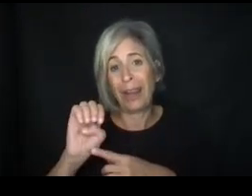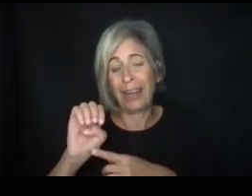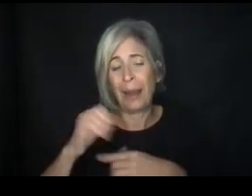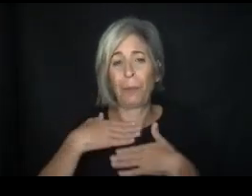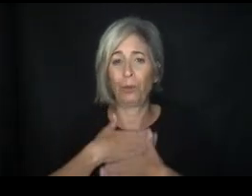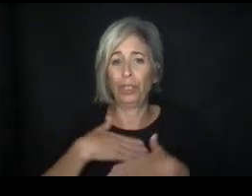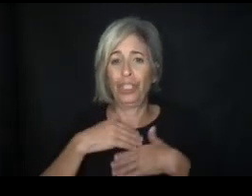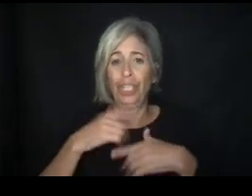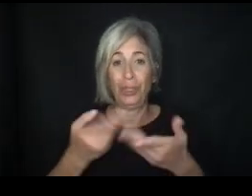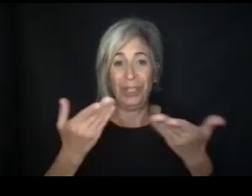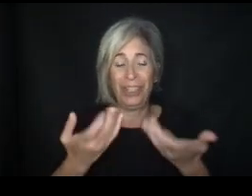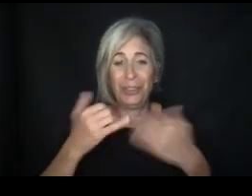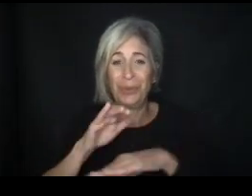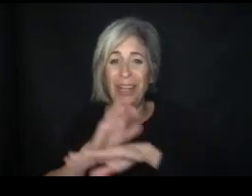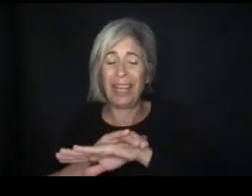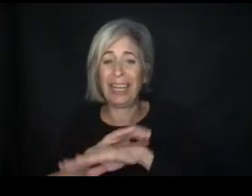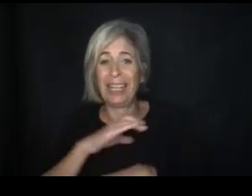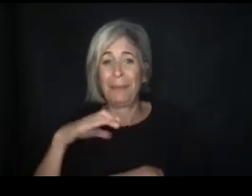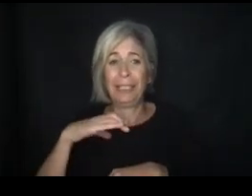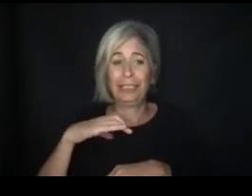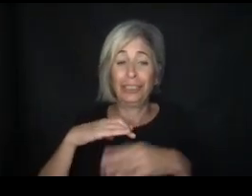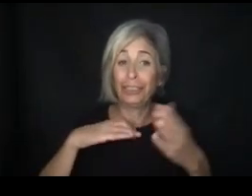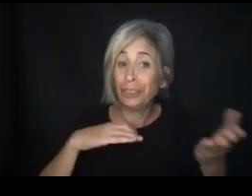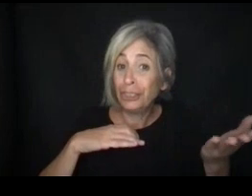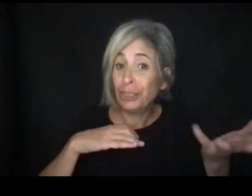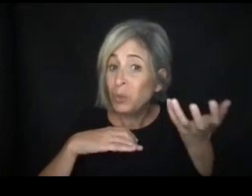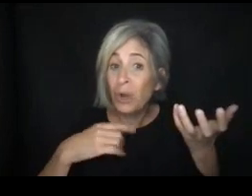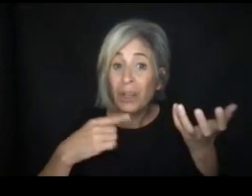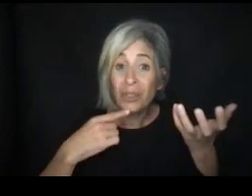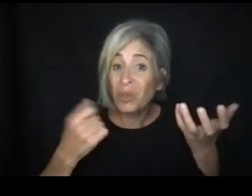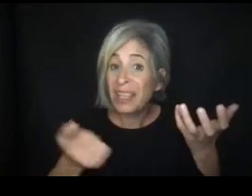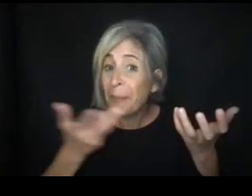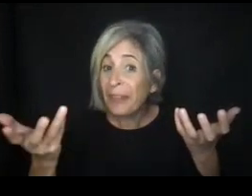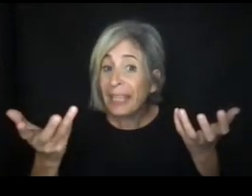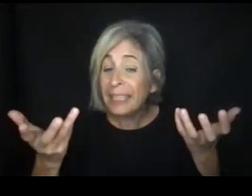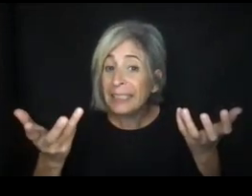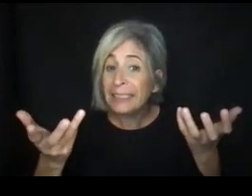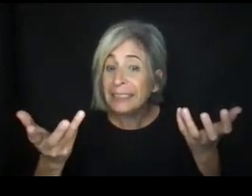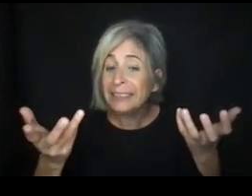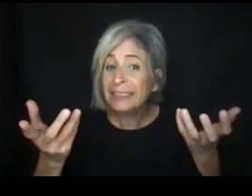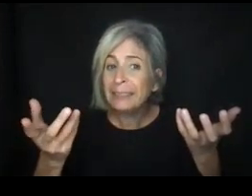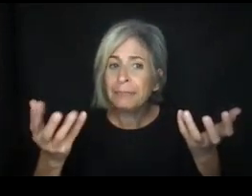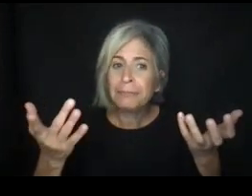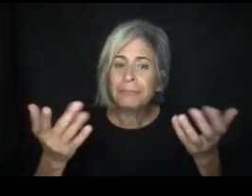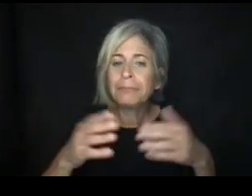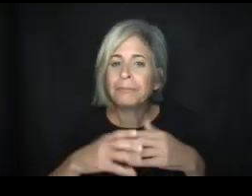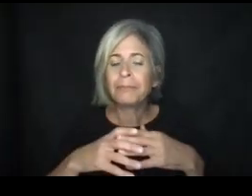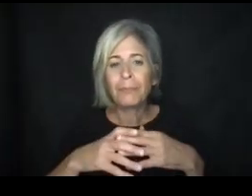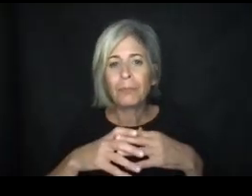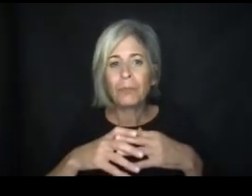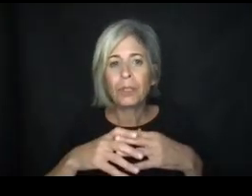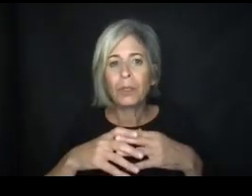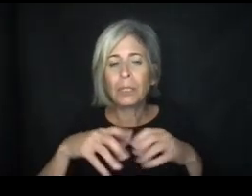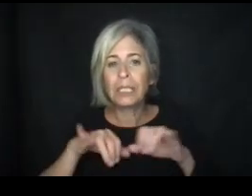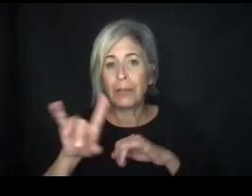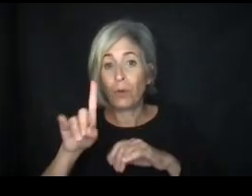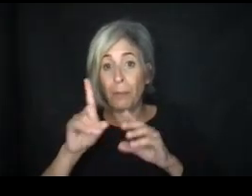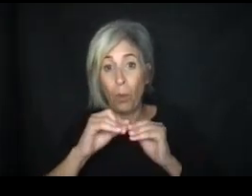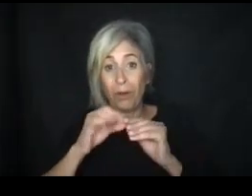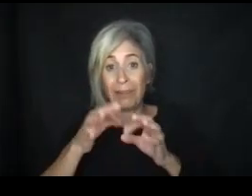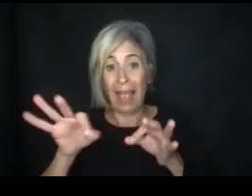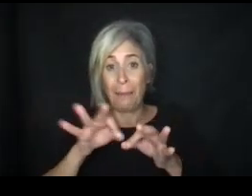here tonight. Commissioner, I didn't know if you wanted to say anything. So David, we still have one more comment. one more comment. Yeah.